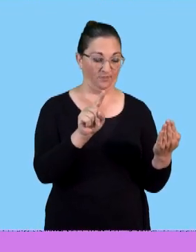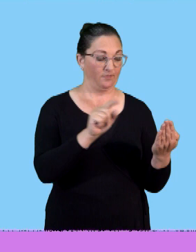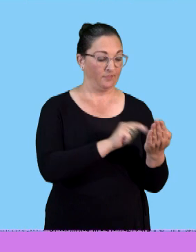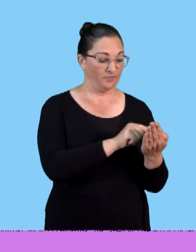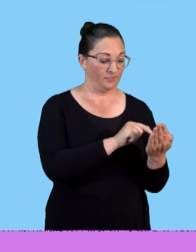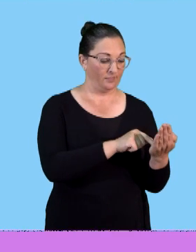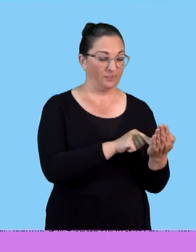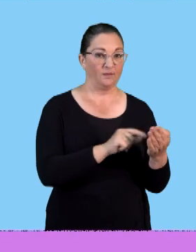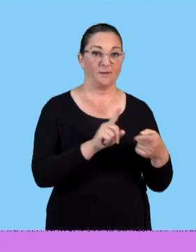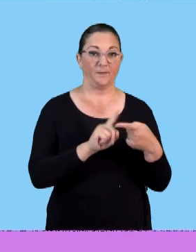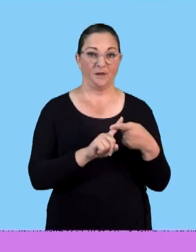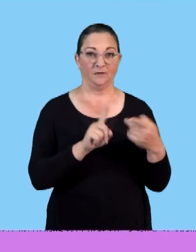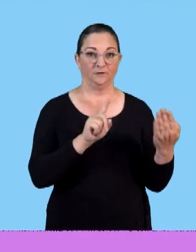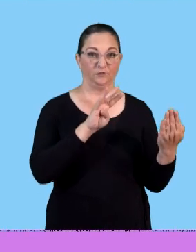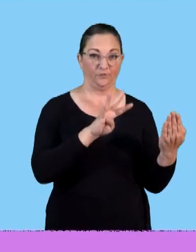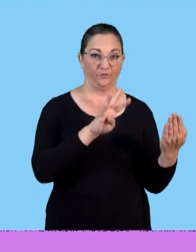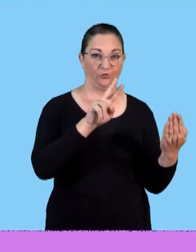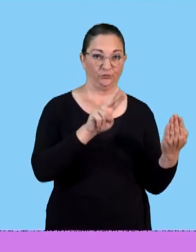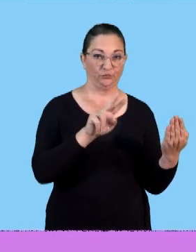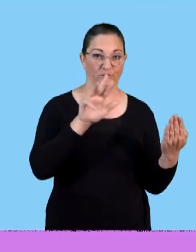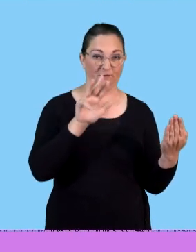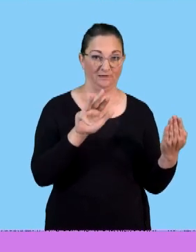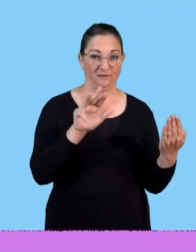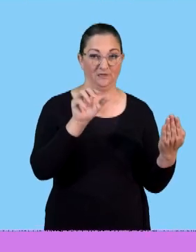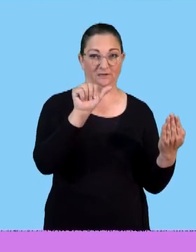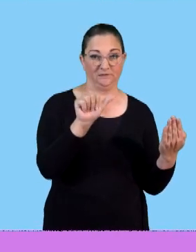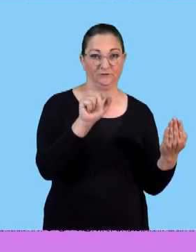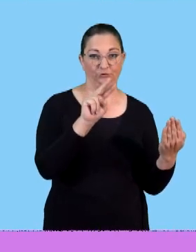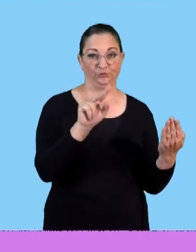107,406 rand and 81 cents plus